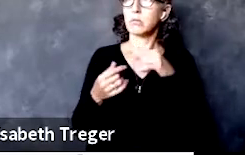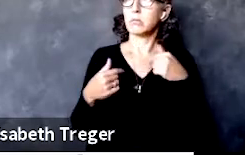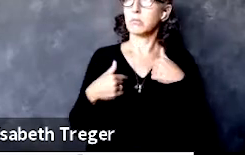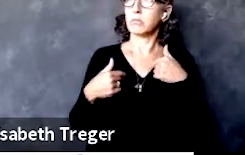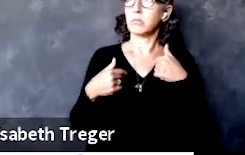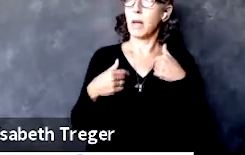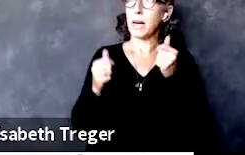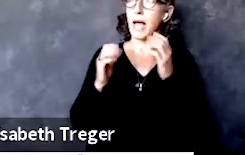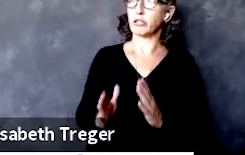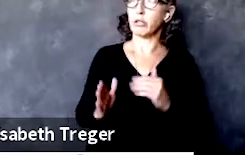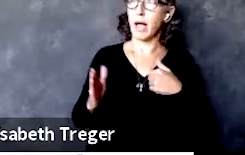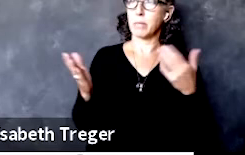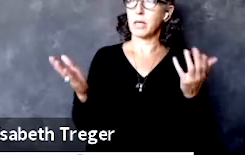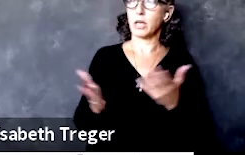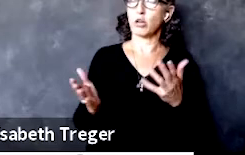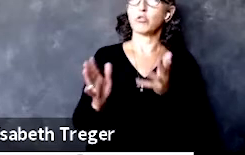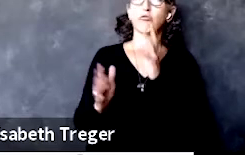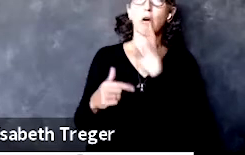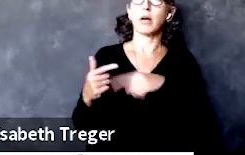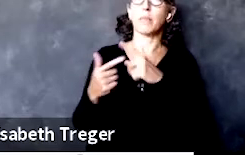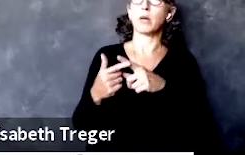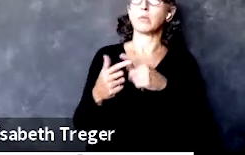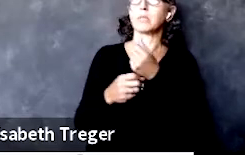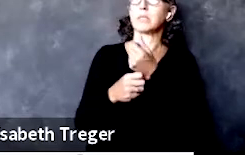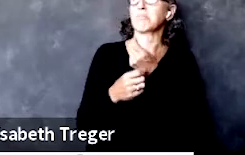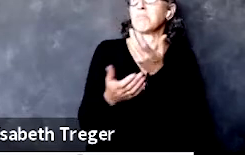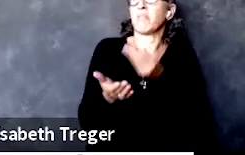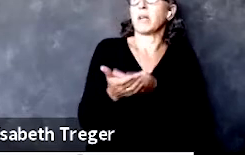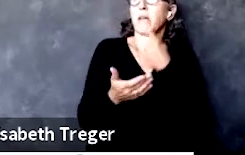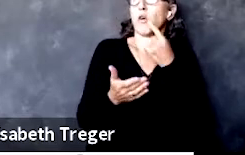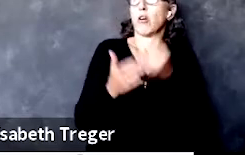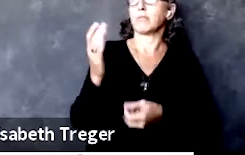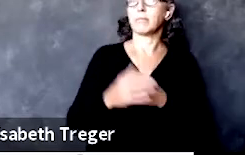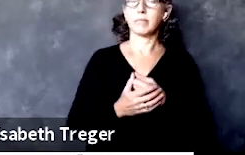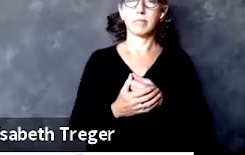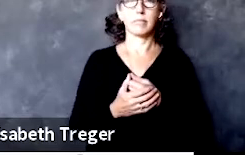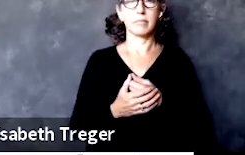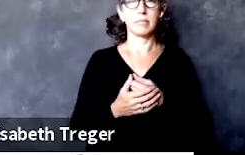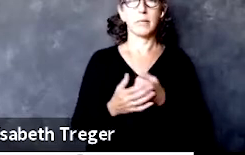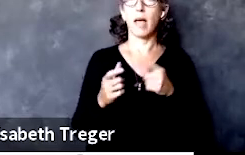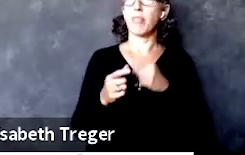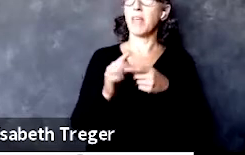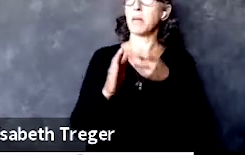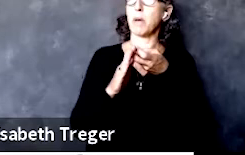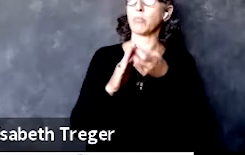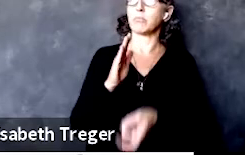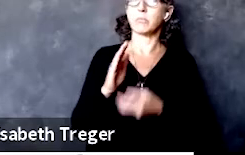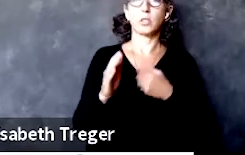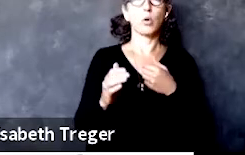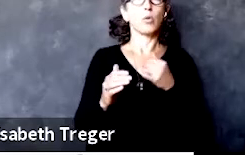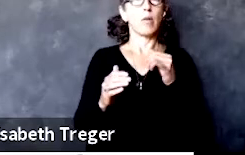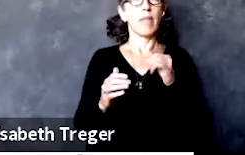an actor and I'm here to talk about, say, funding for the arts. And now you get into your story. Now you've centered them. They